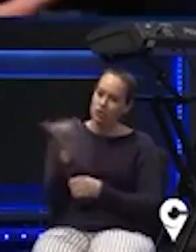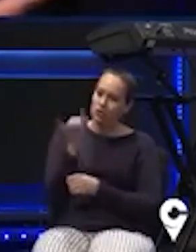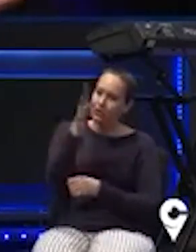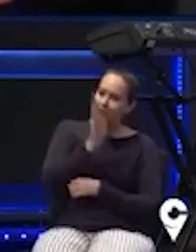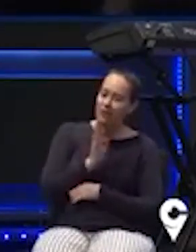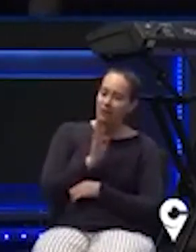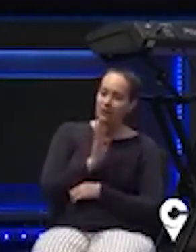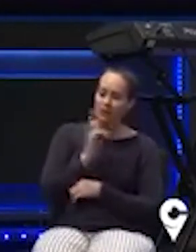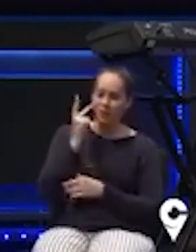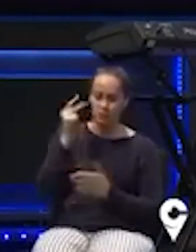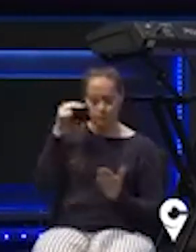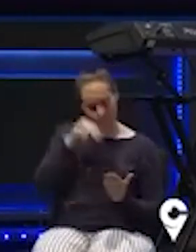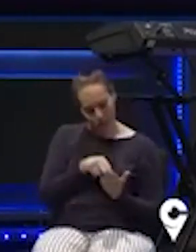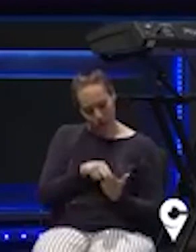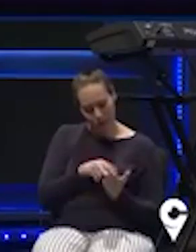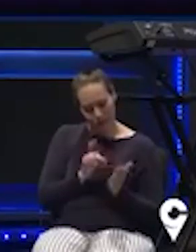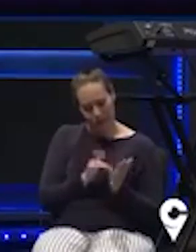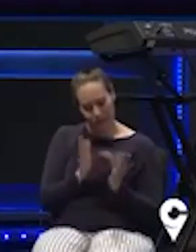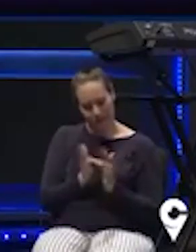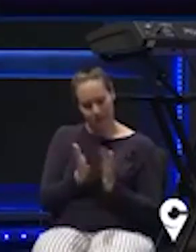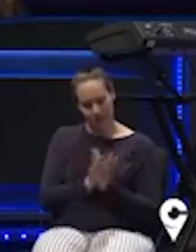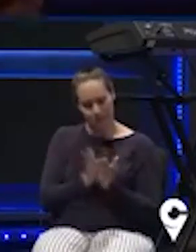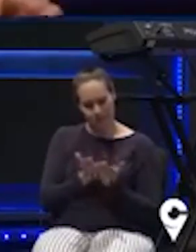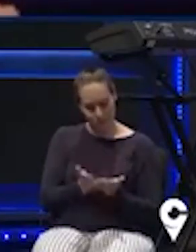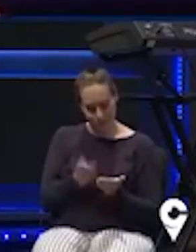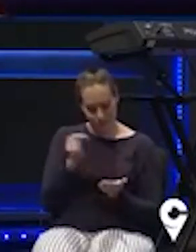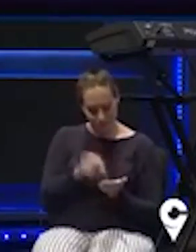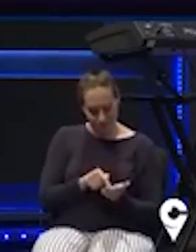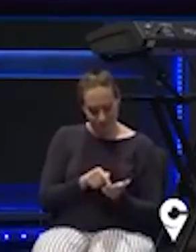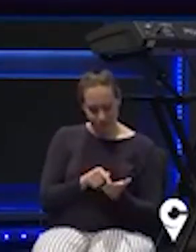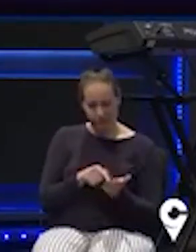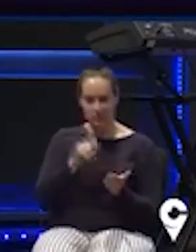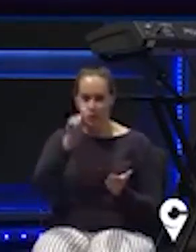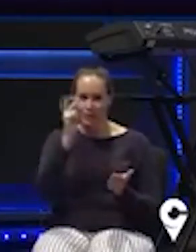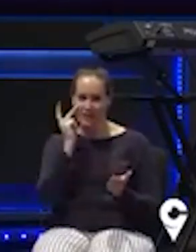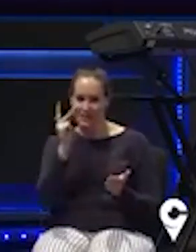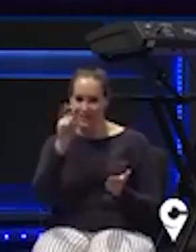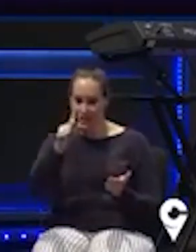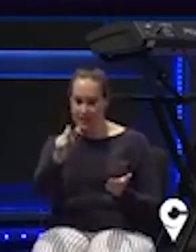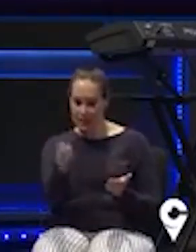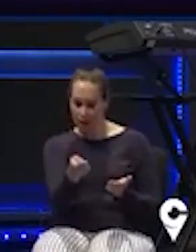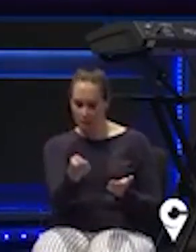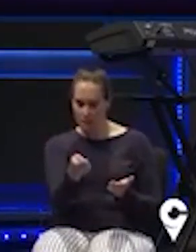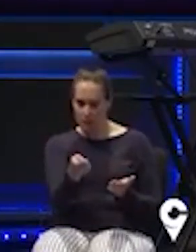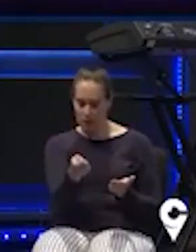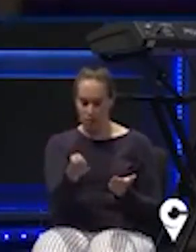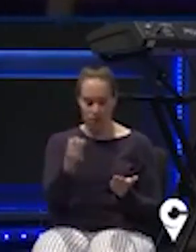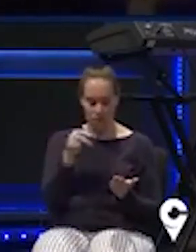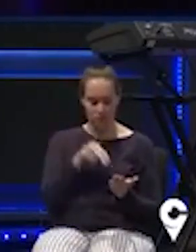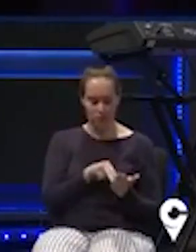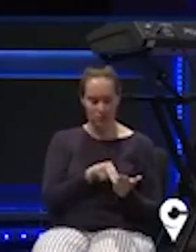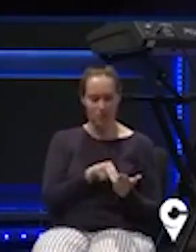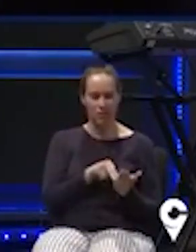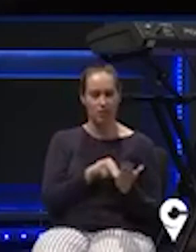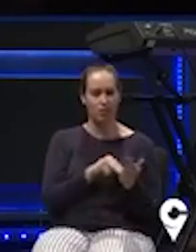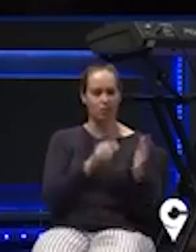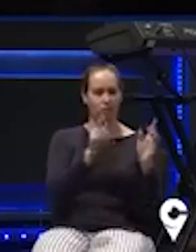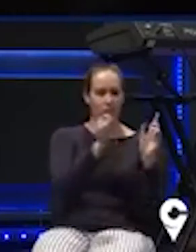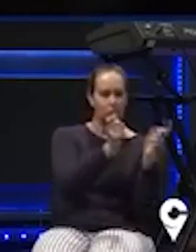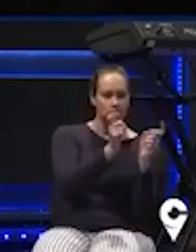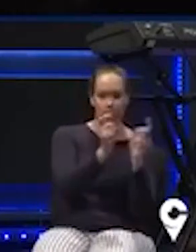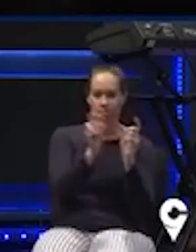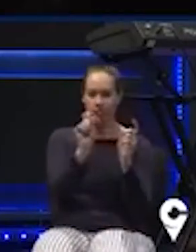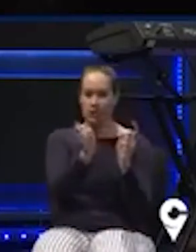still got it in front of you. Who being in the very nature God, there will be a comma. And there's a whole lot of other short phrases that end with